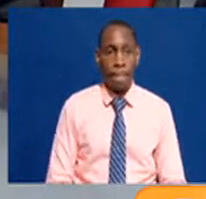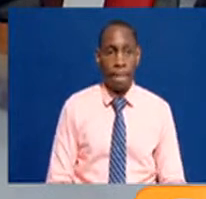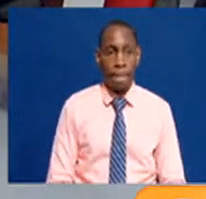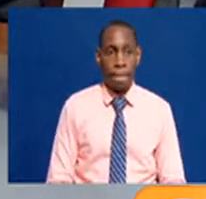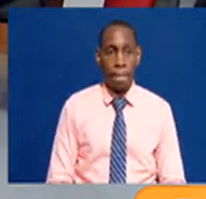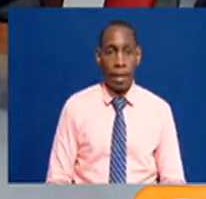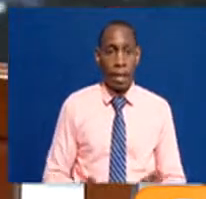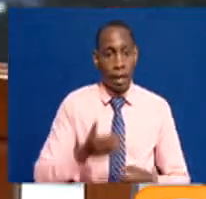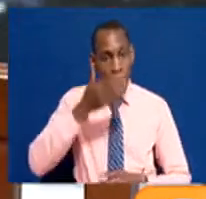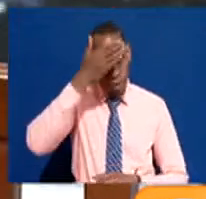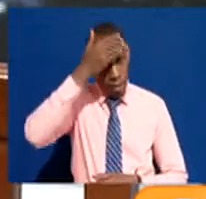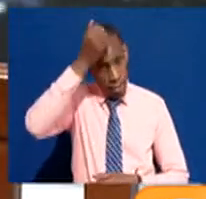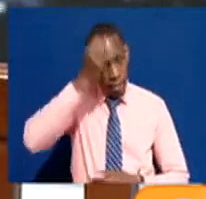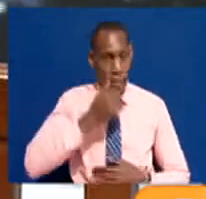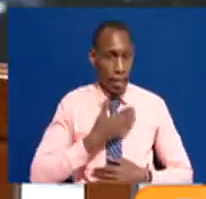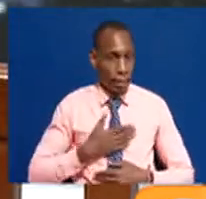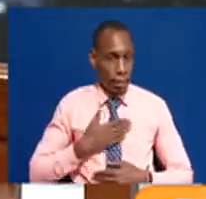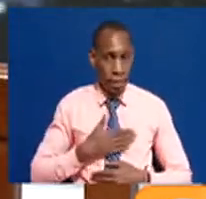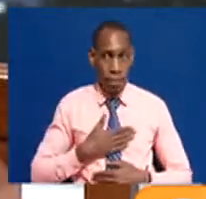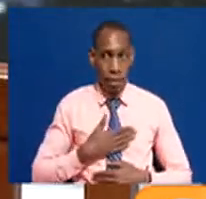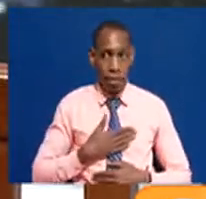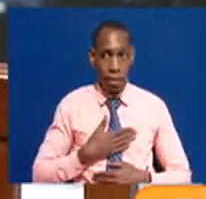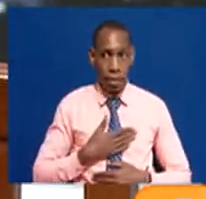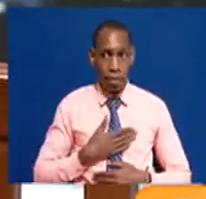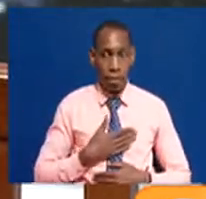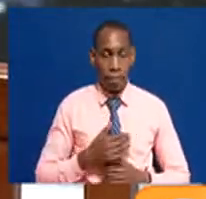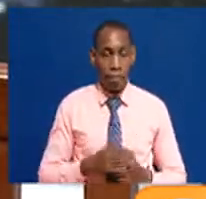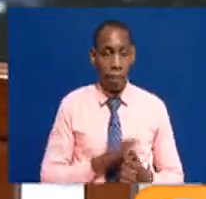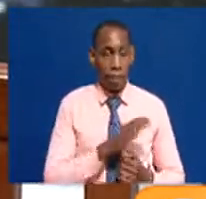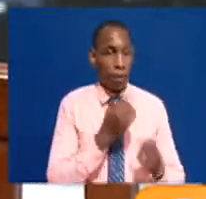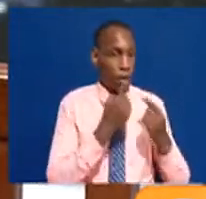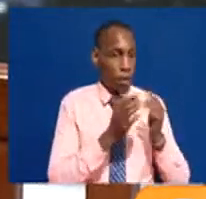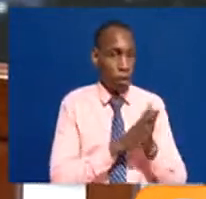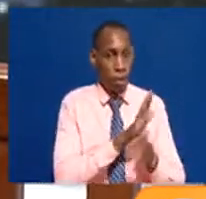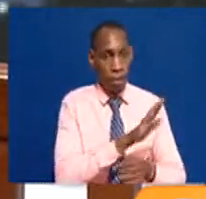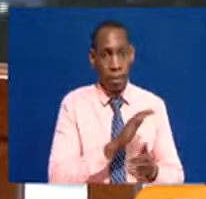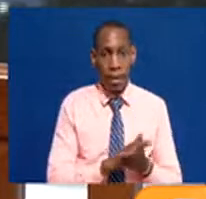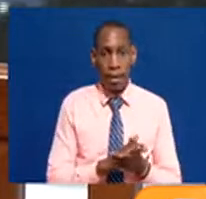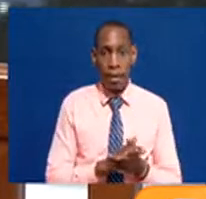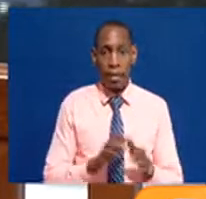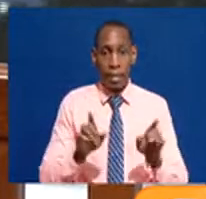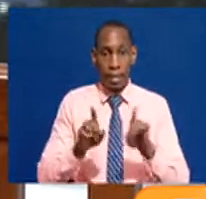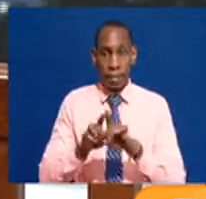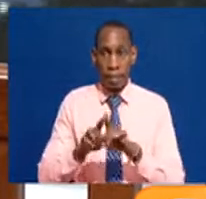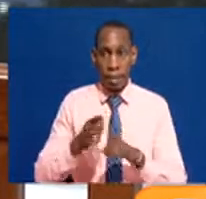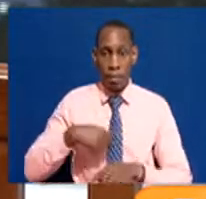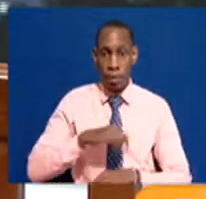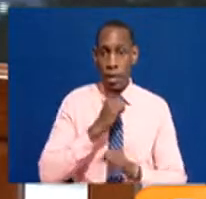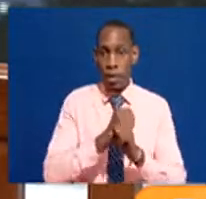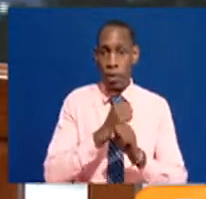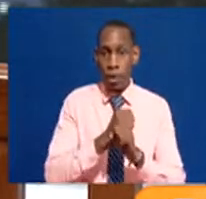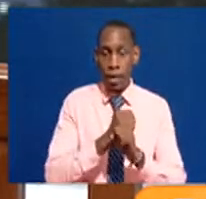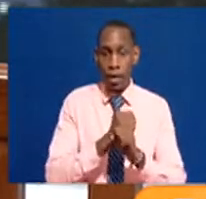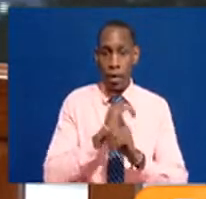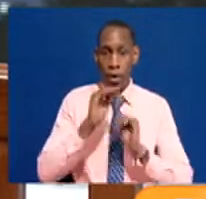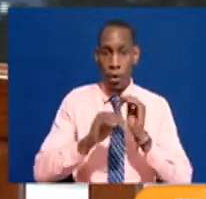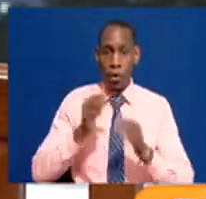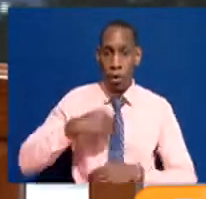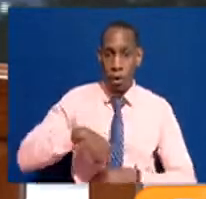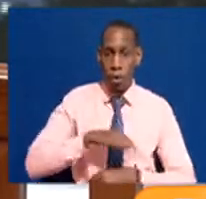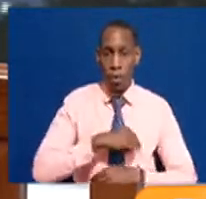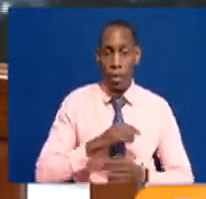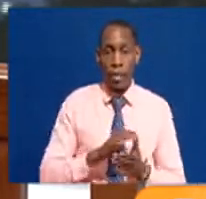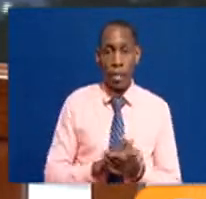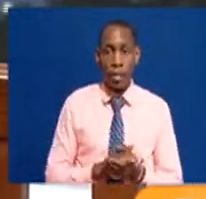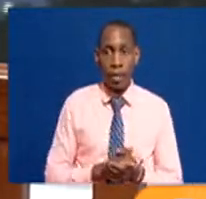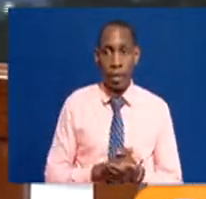Esther, please, I know you talk to them. Let us all sober up and let us all know how